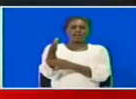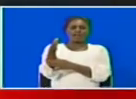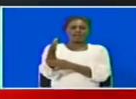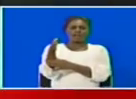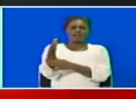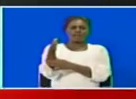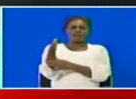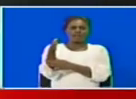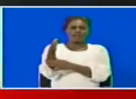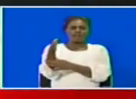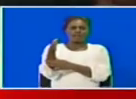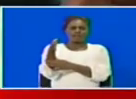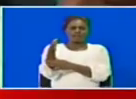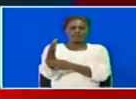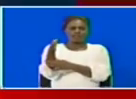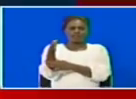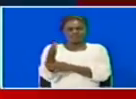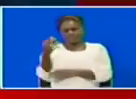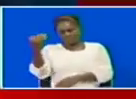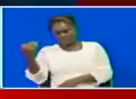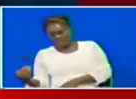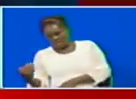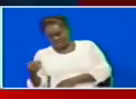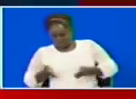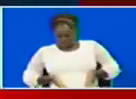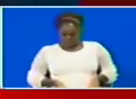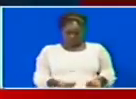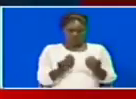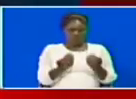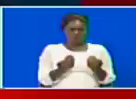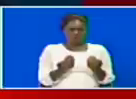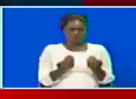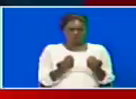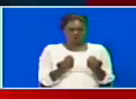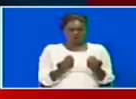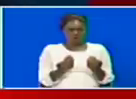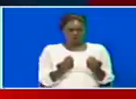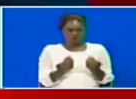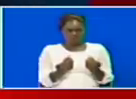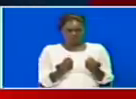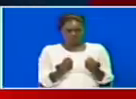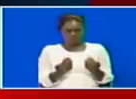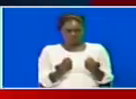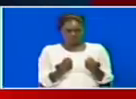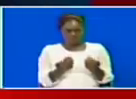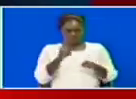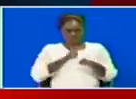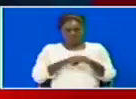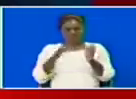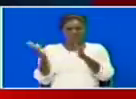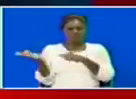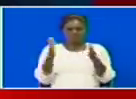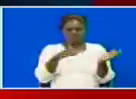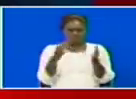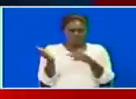flag and whether a child is born in the urban sprawl of Detroit or the Windswept Plains